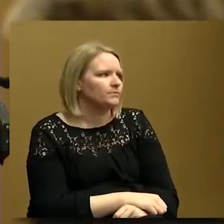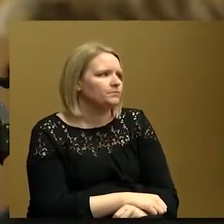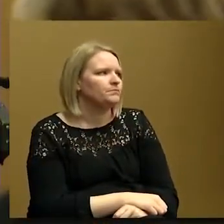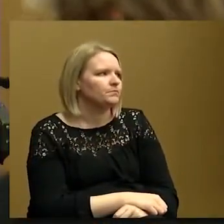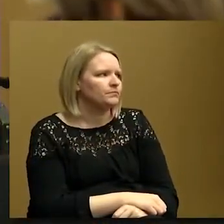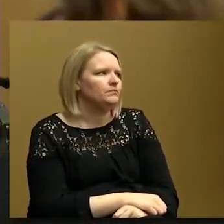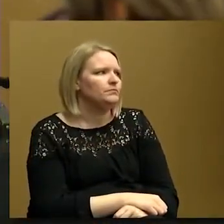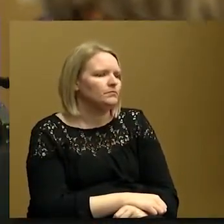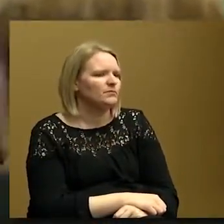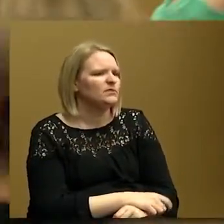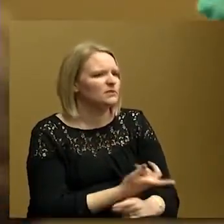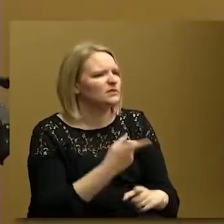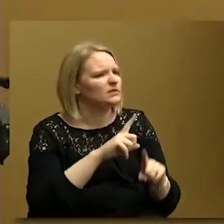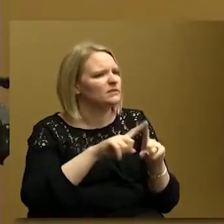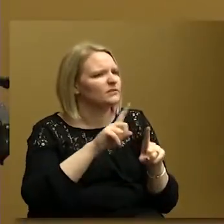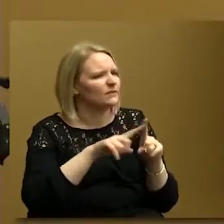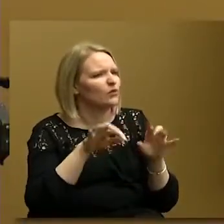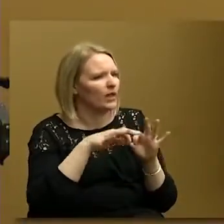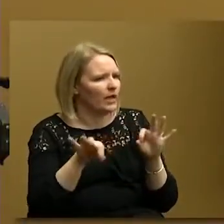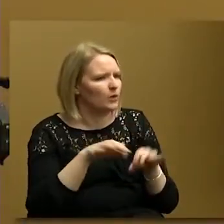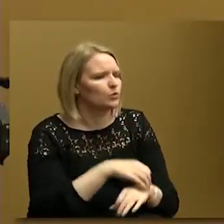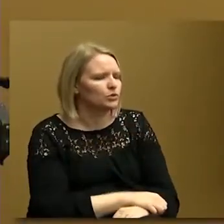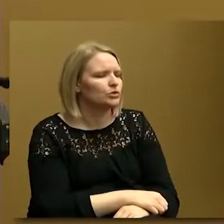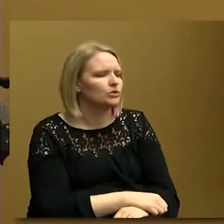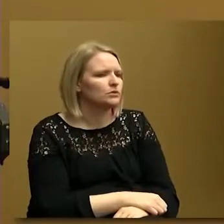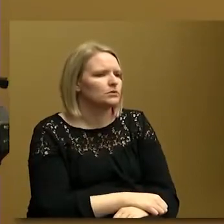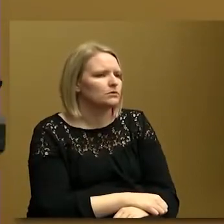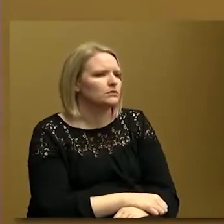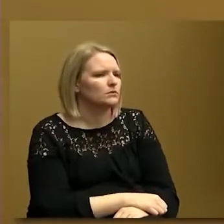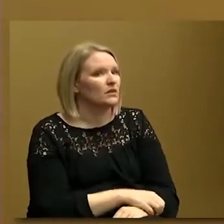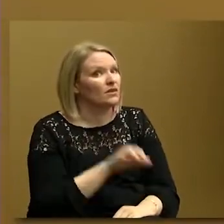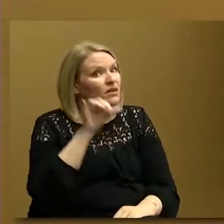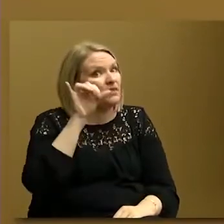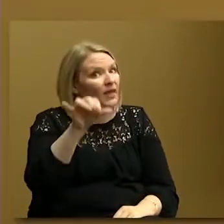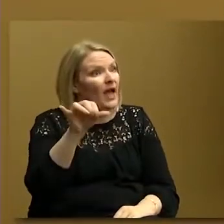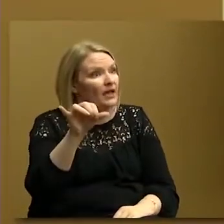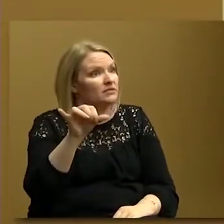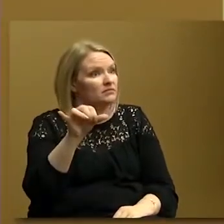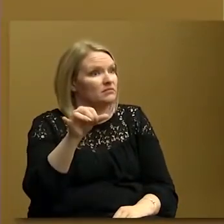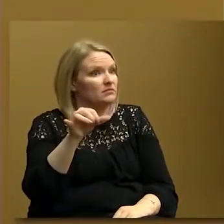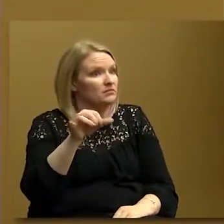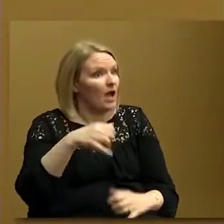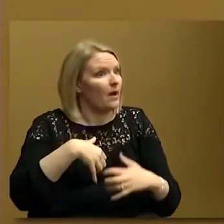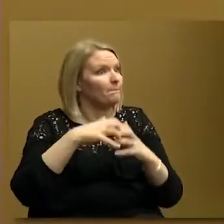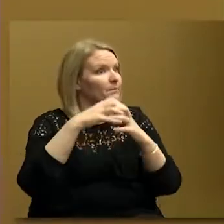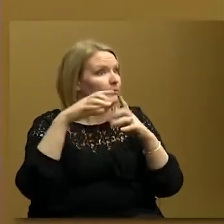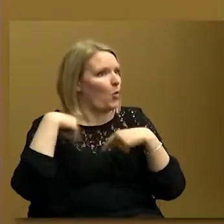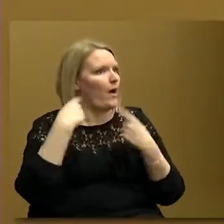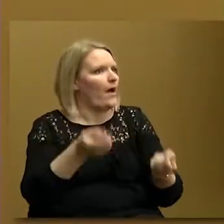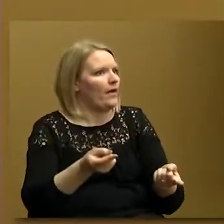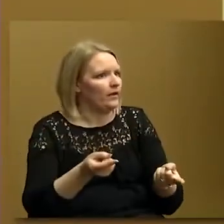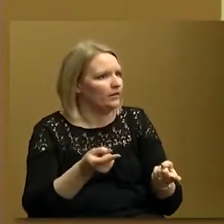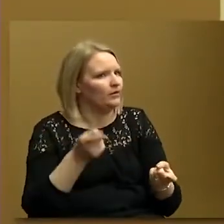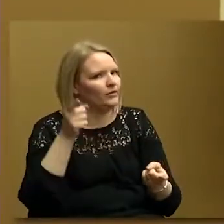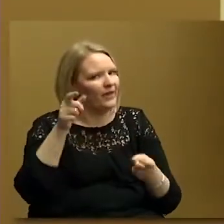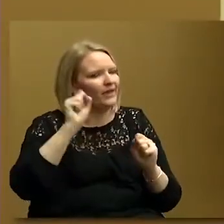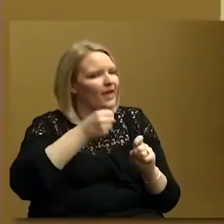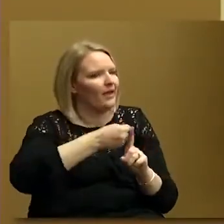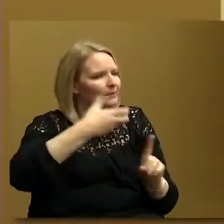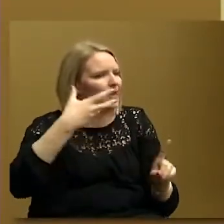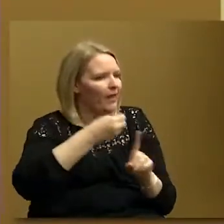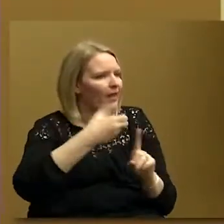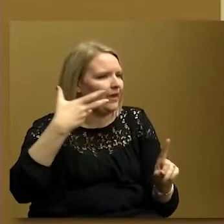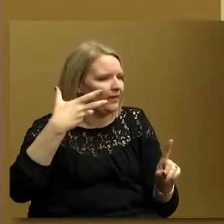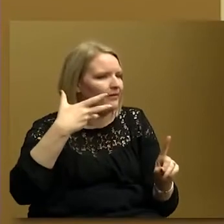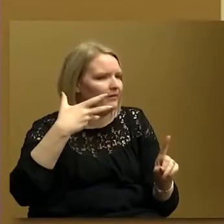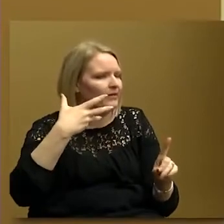they have several. So it's been around a while, and so they've been able to expand it